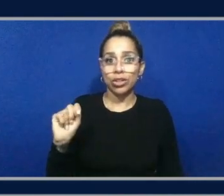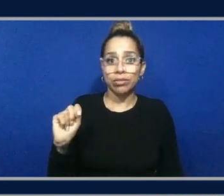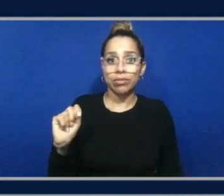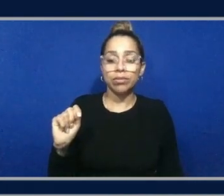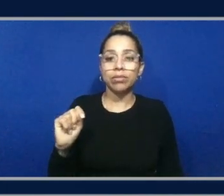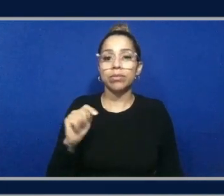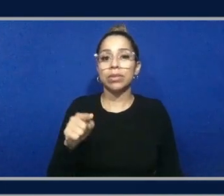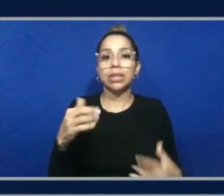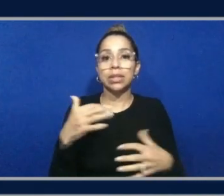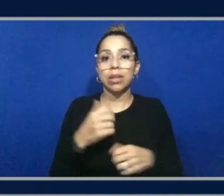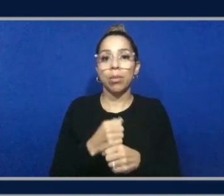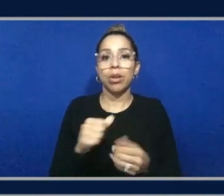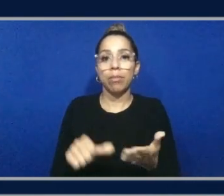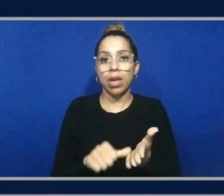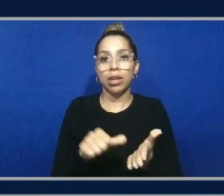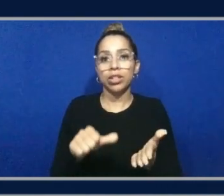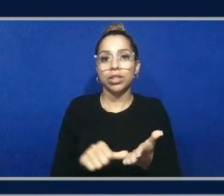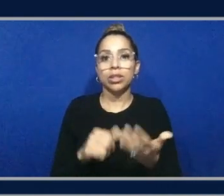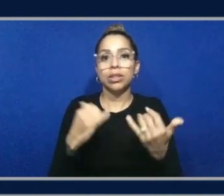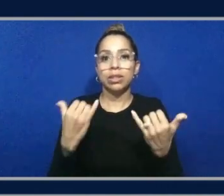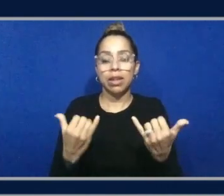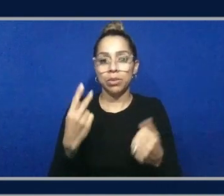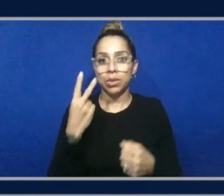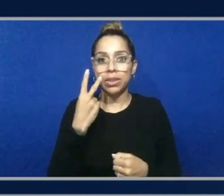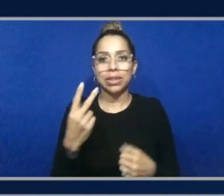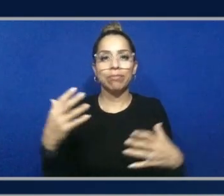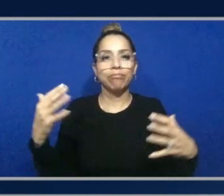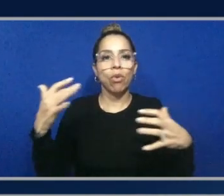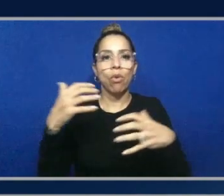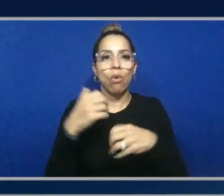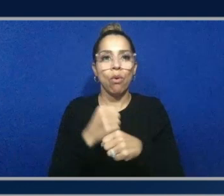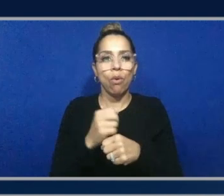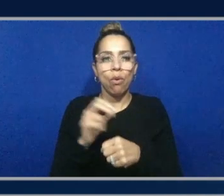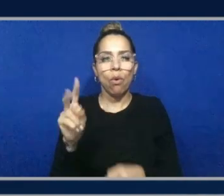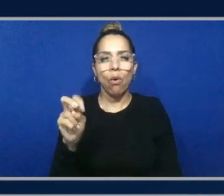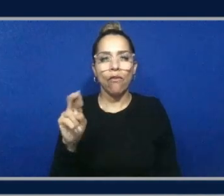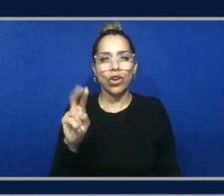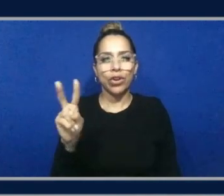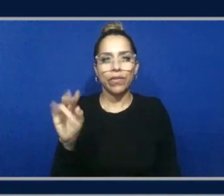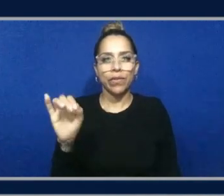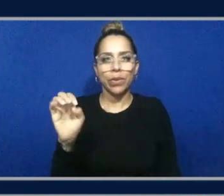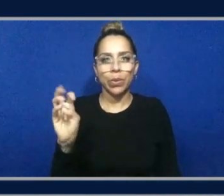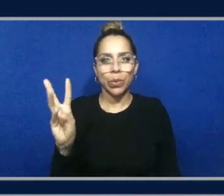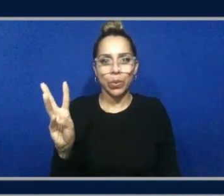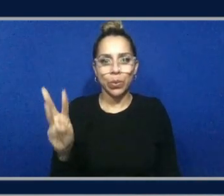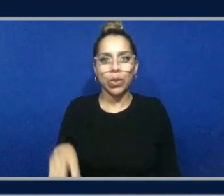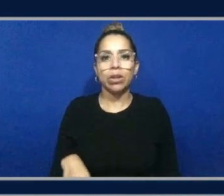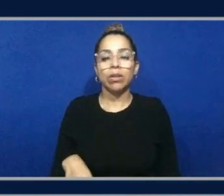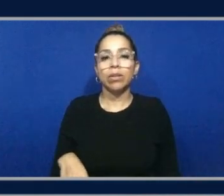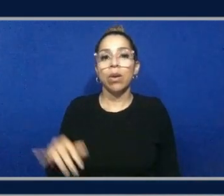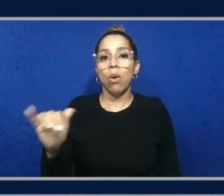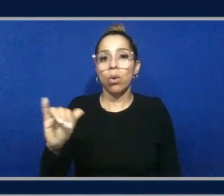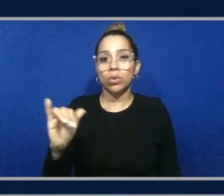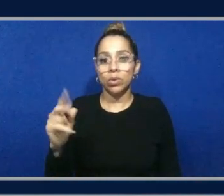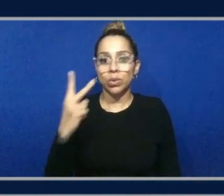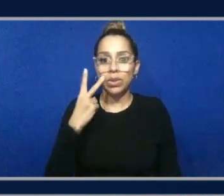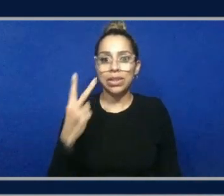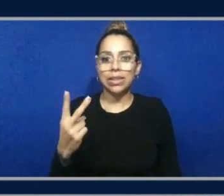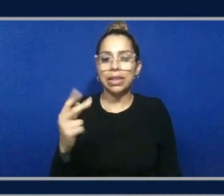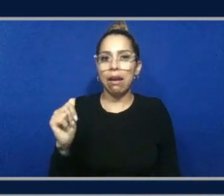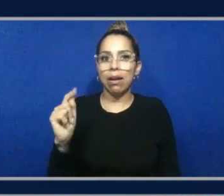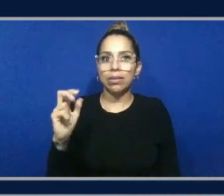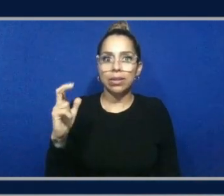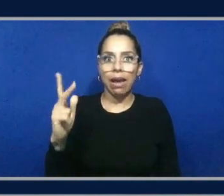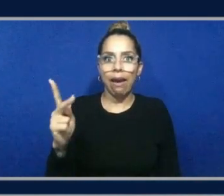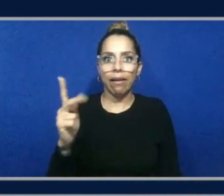page, you're now able to see, we added the new overview widget, and you're able to see attack sequences that exist in your environment. One key